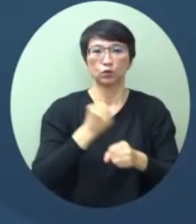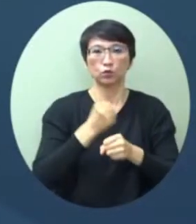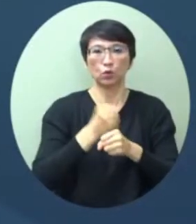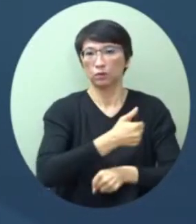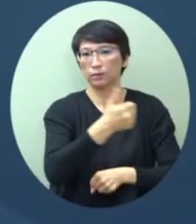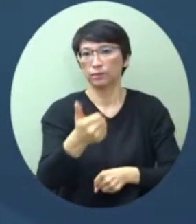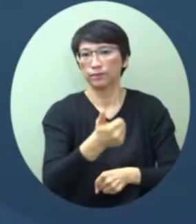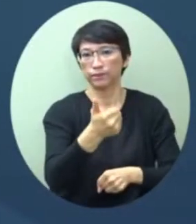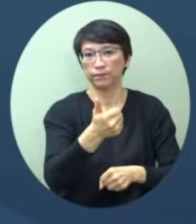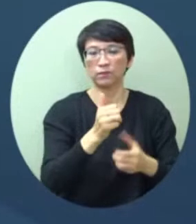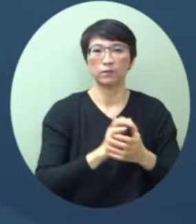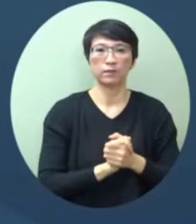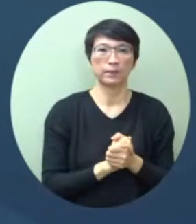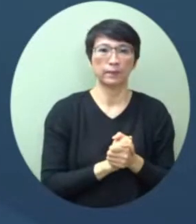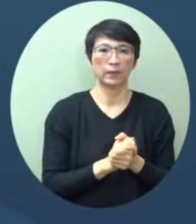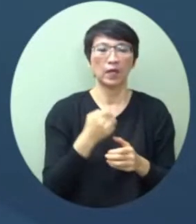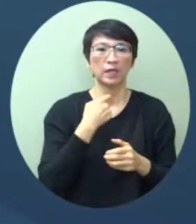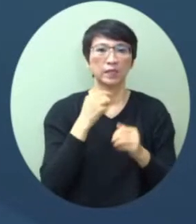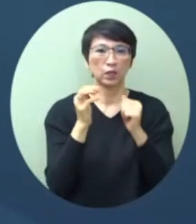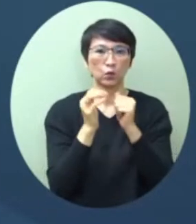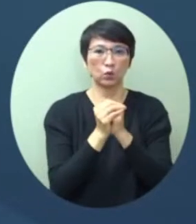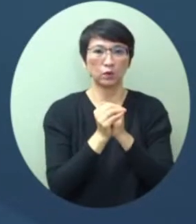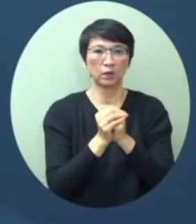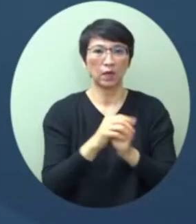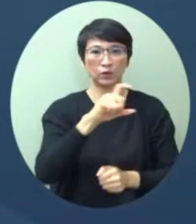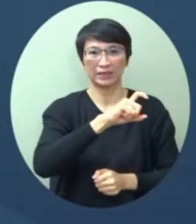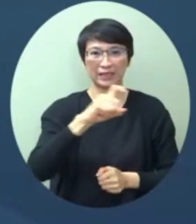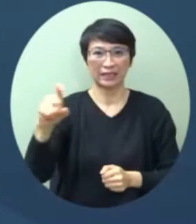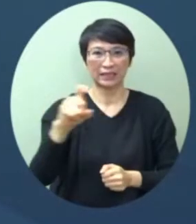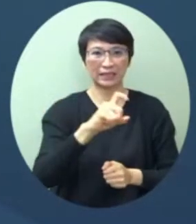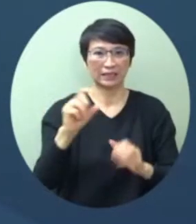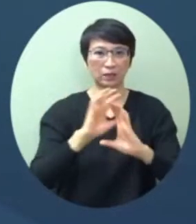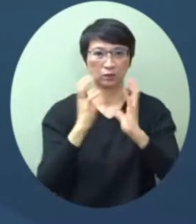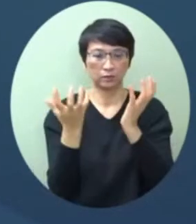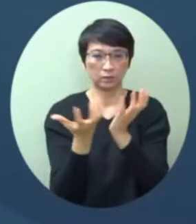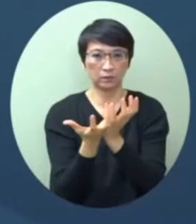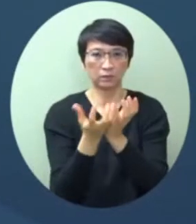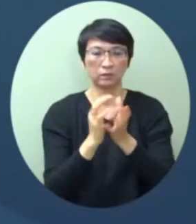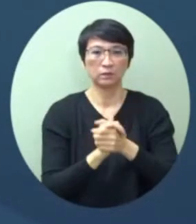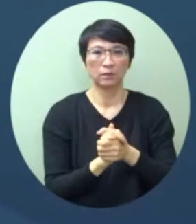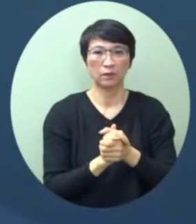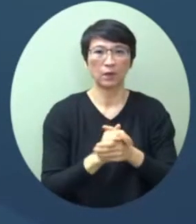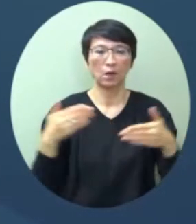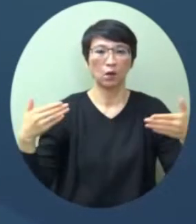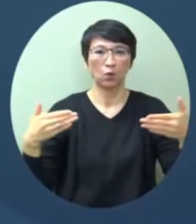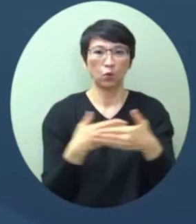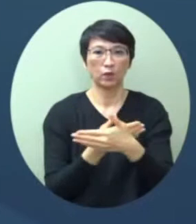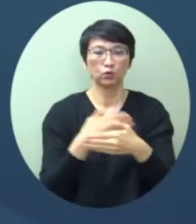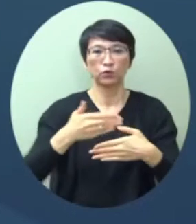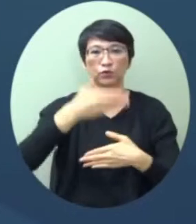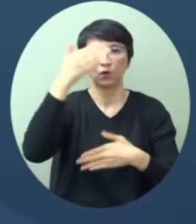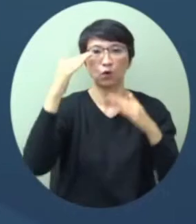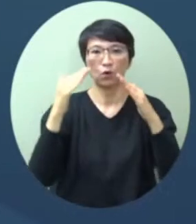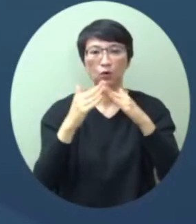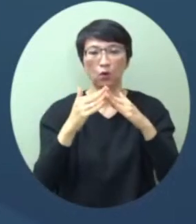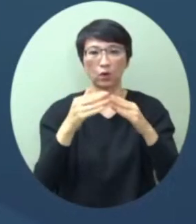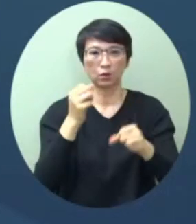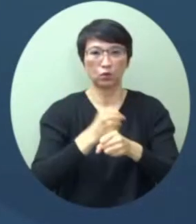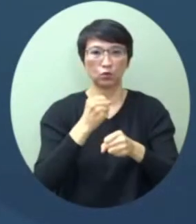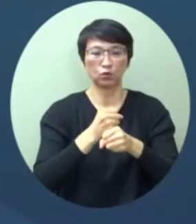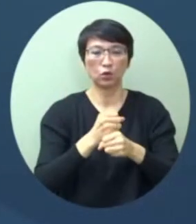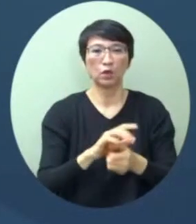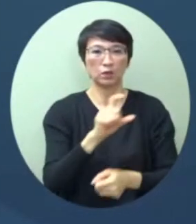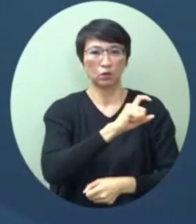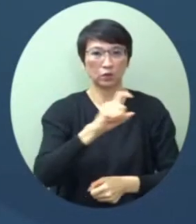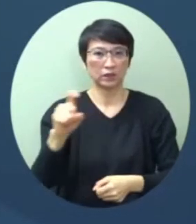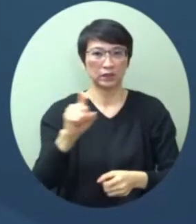if HA has got these designated clinics ready, then the